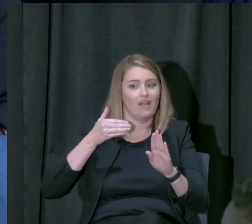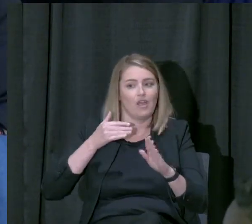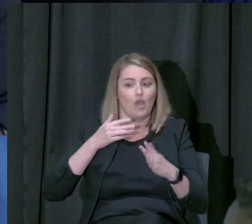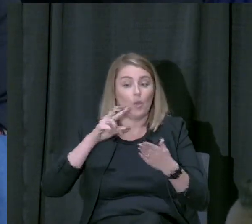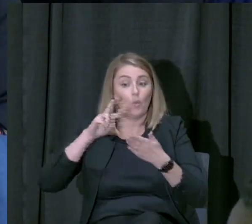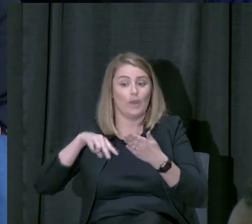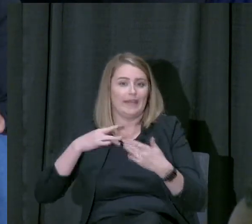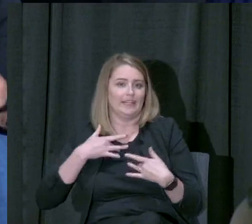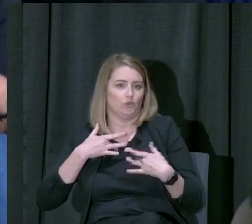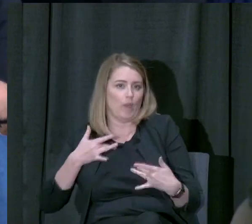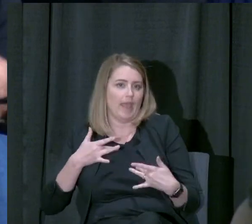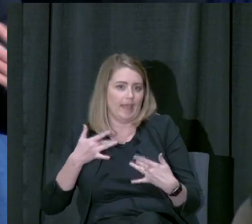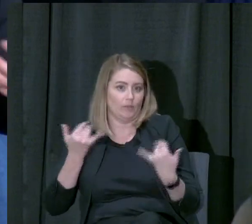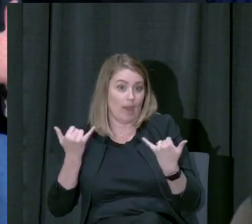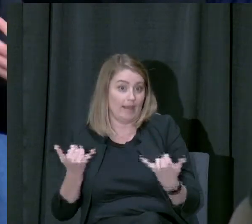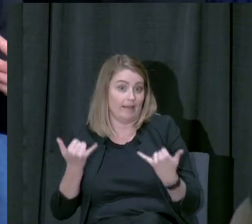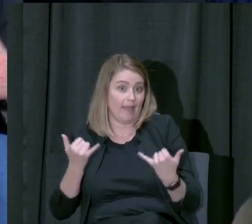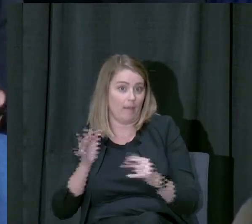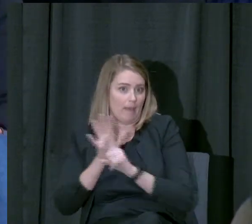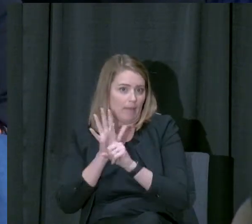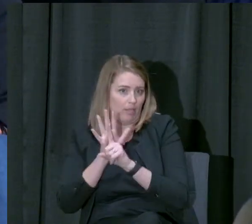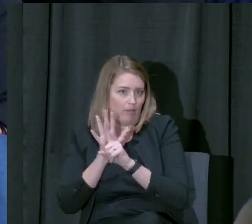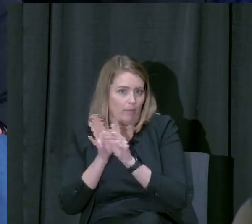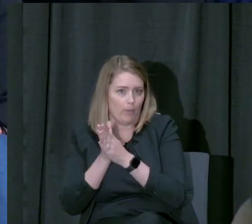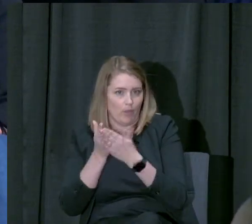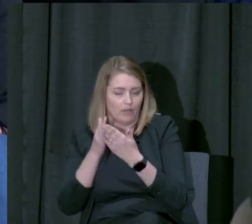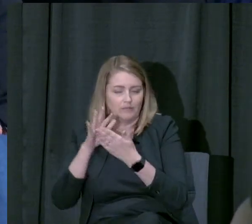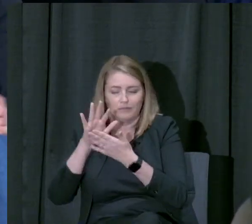trends that we may see